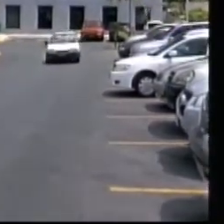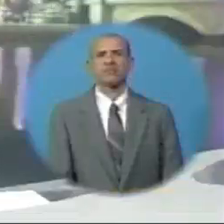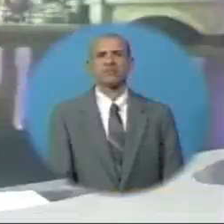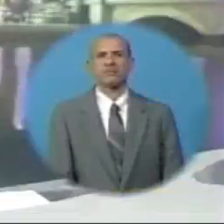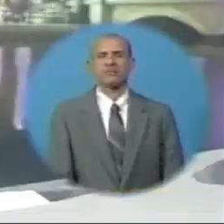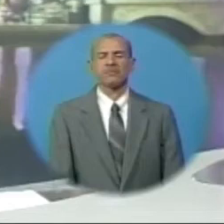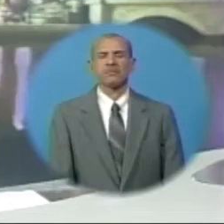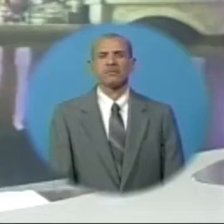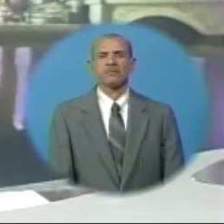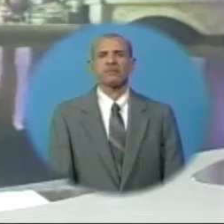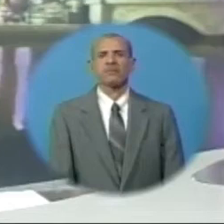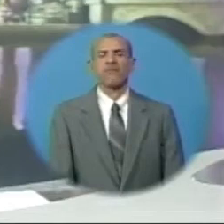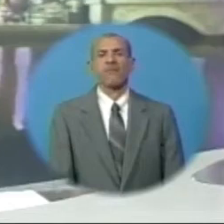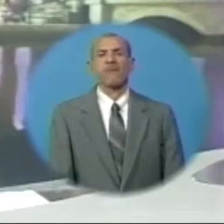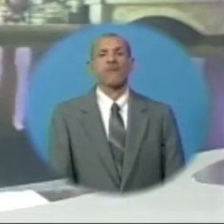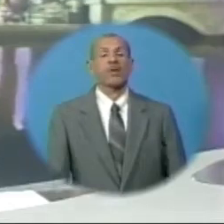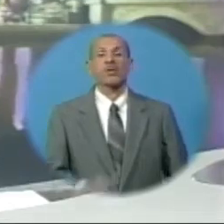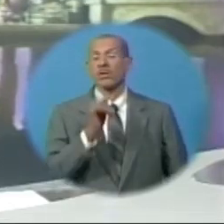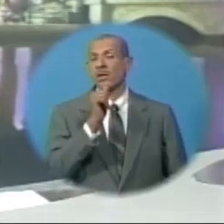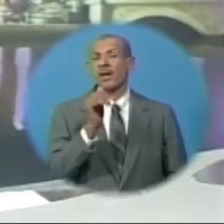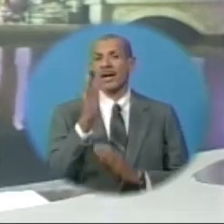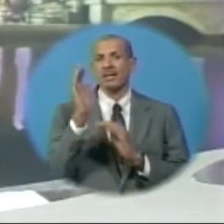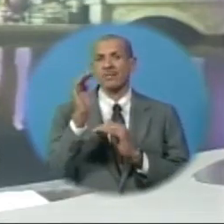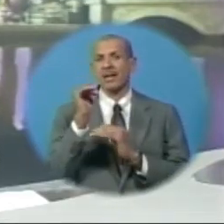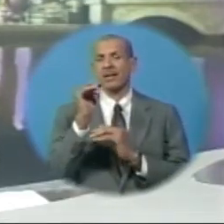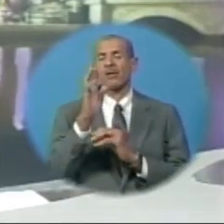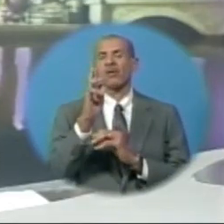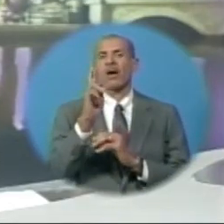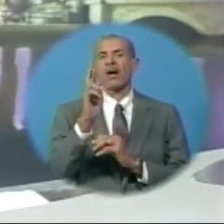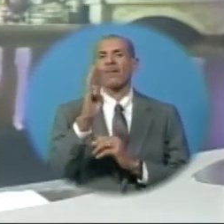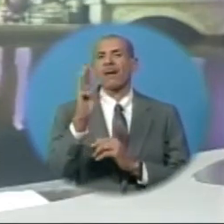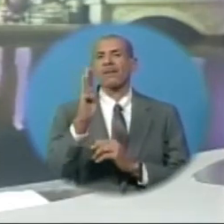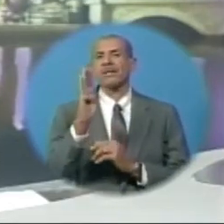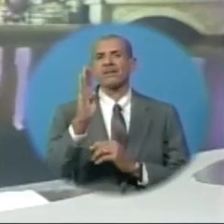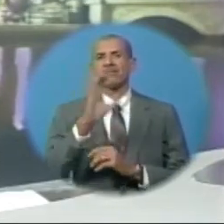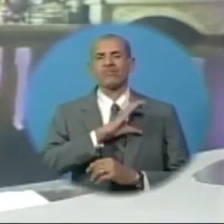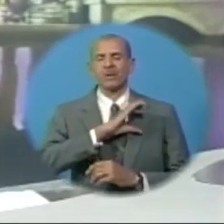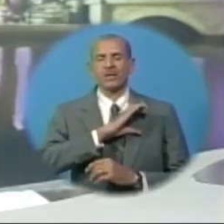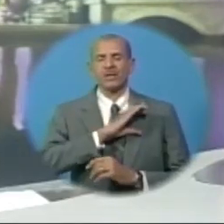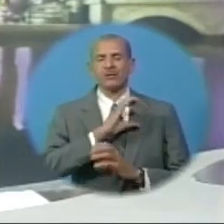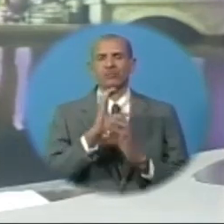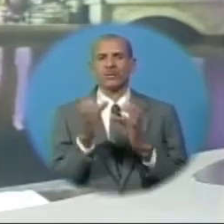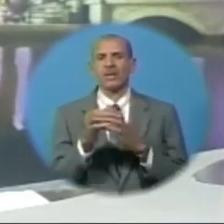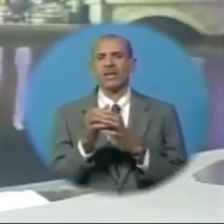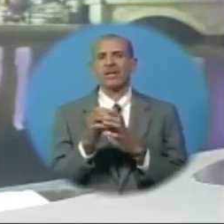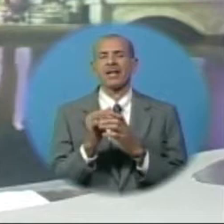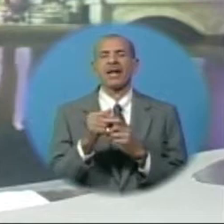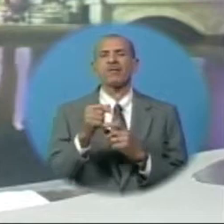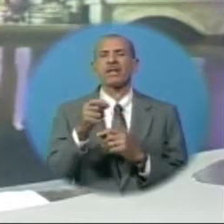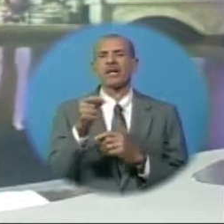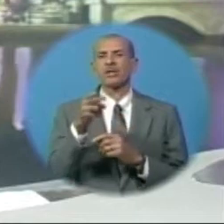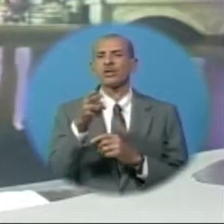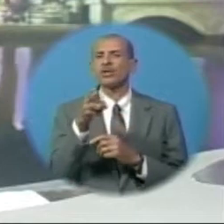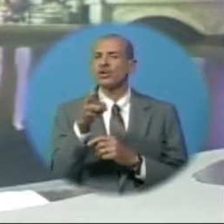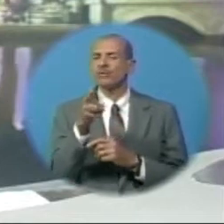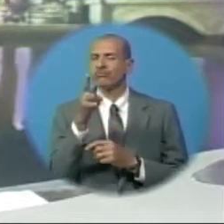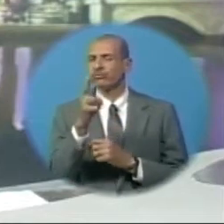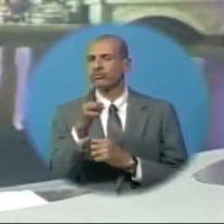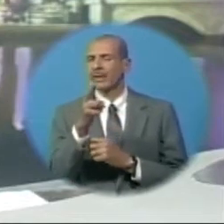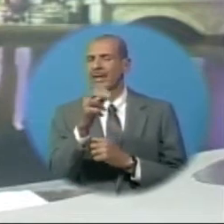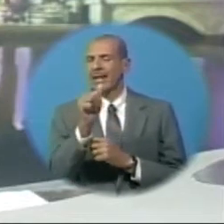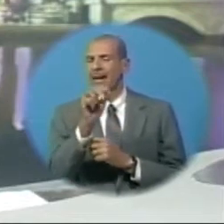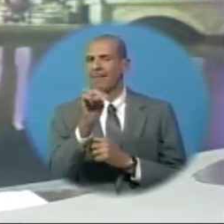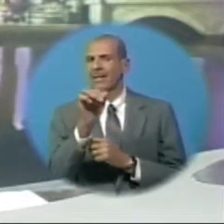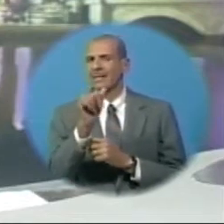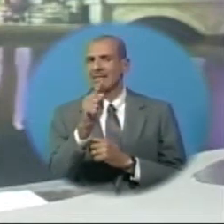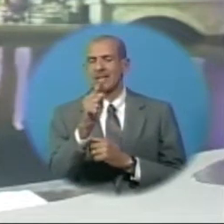News. Don't expect the Royal Barbados Police Force to implement any gun amnesty anytime soon. Attorney General